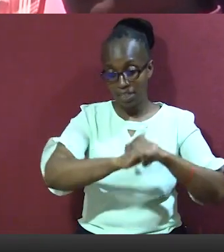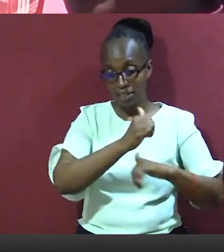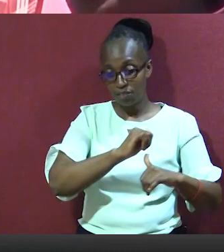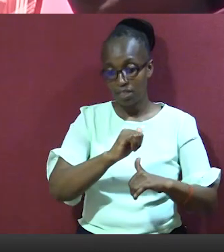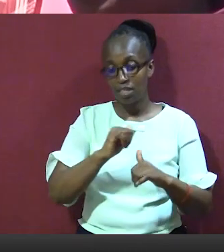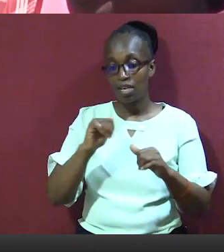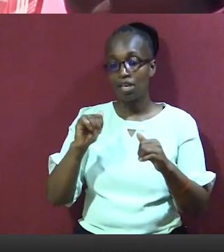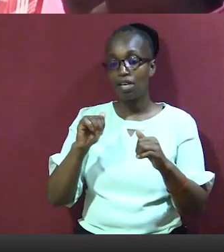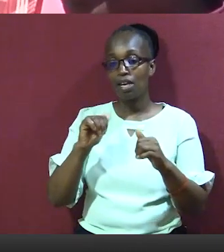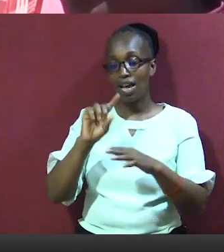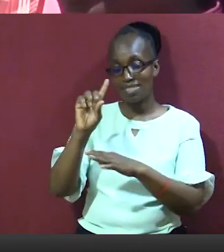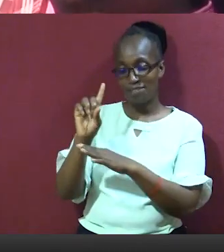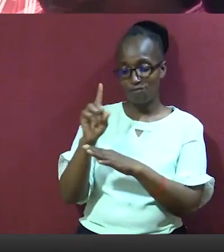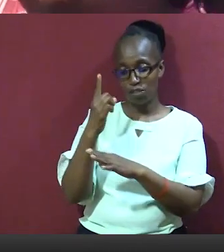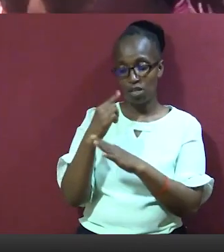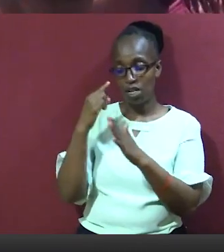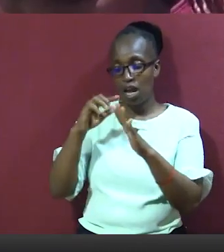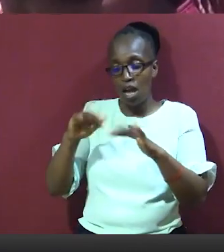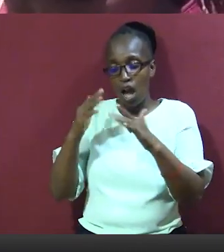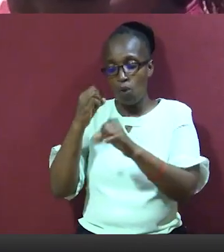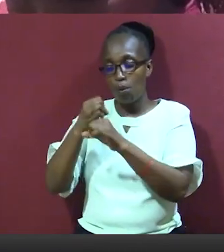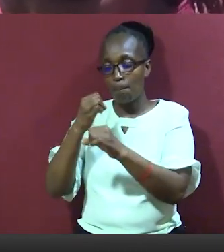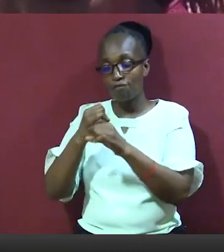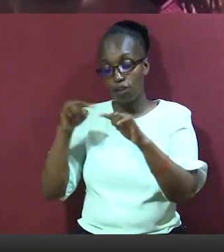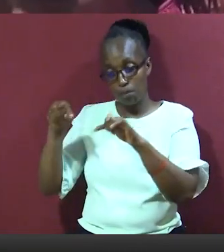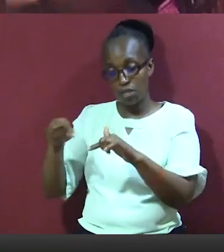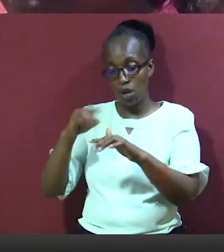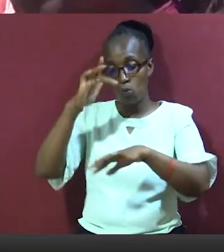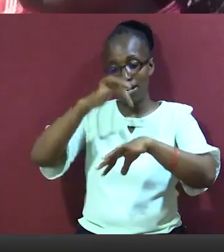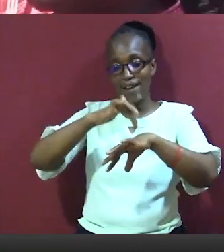we do it in Narok will, of course, affect what the, you know, it is learned lesson.